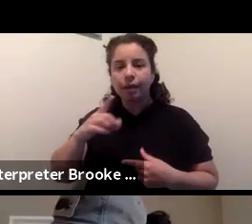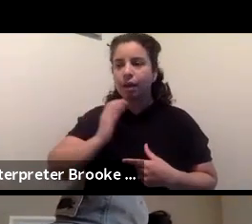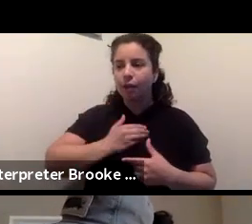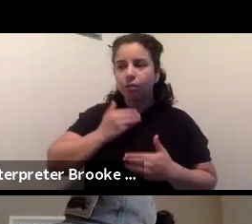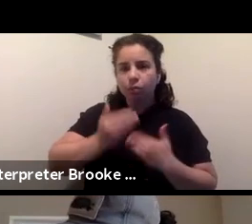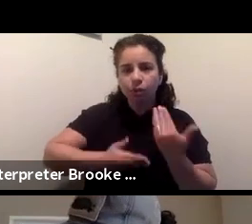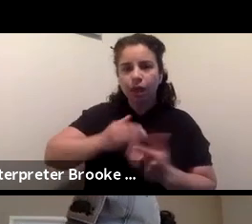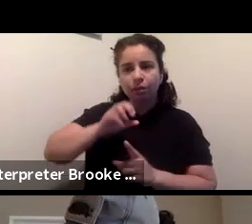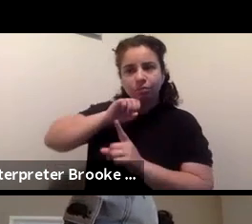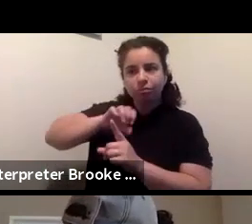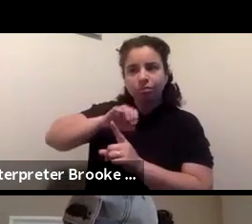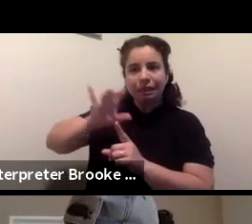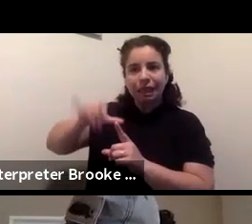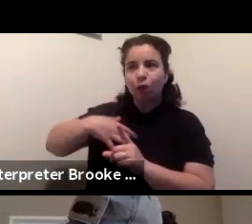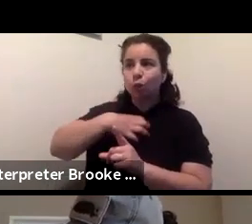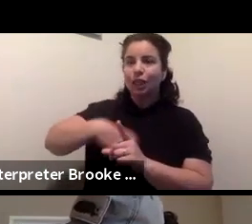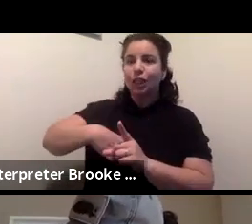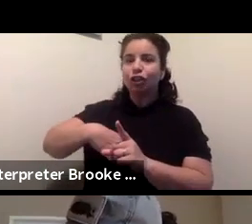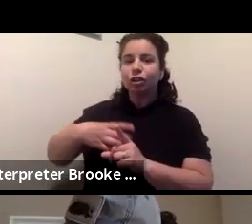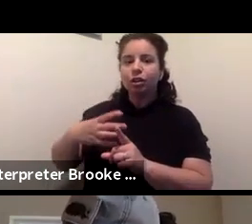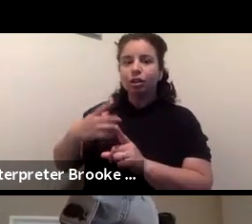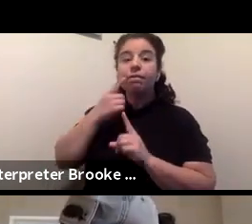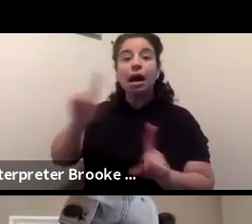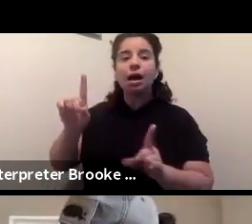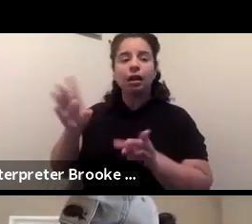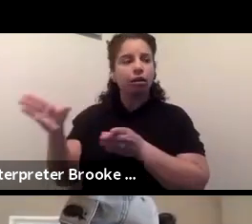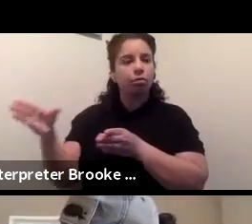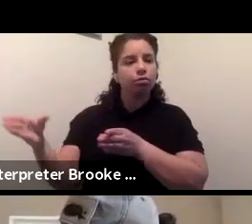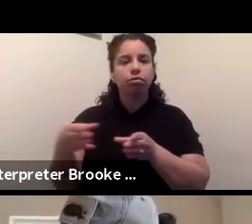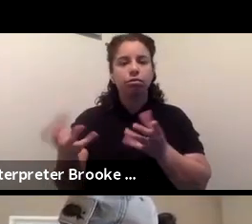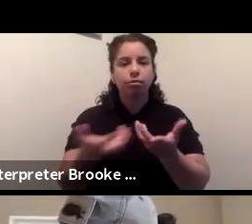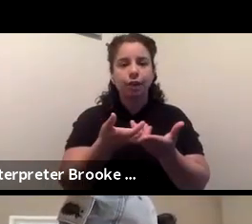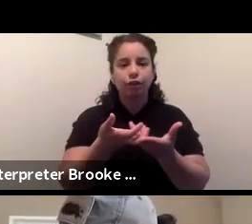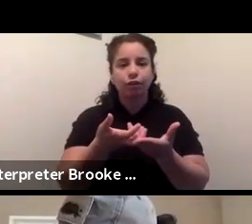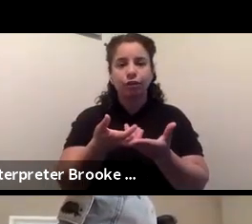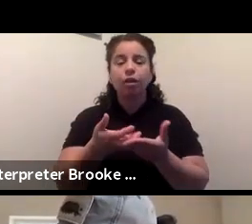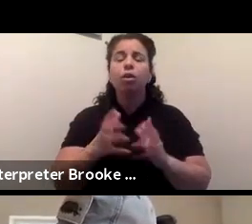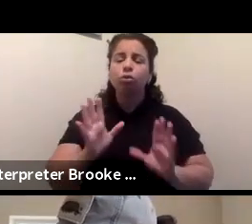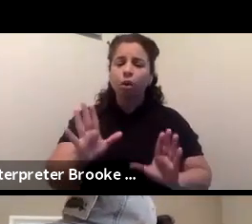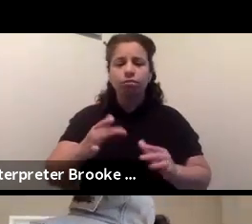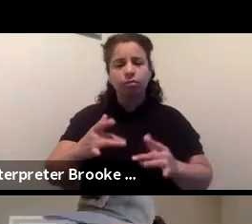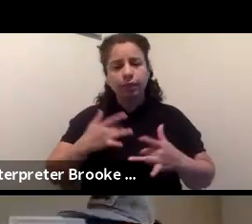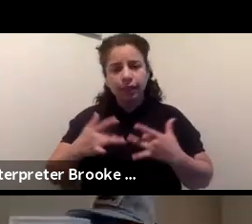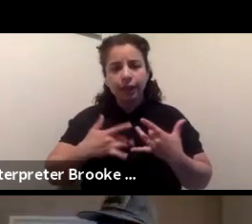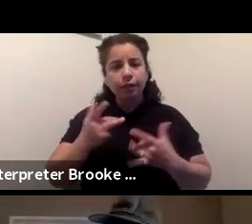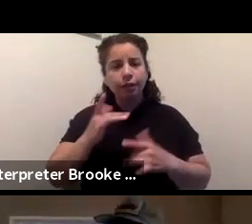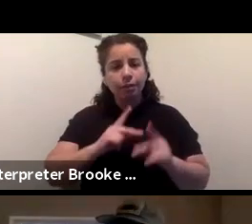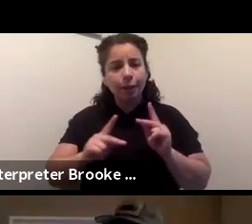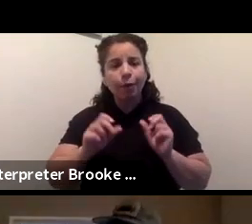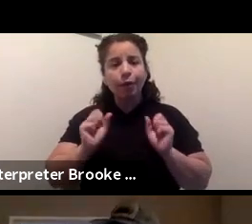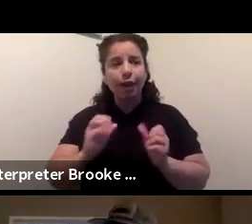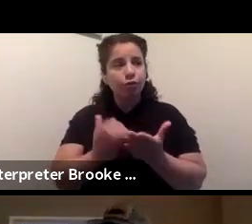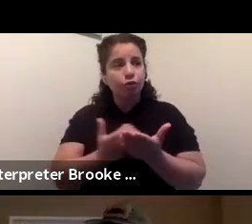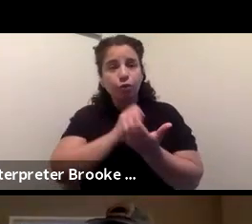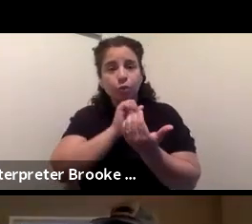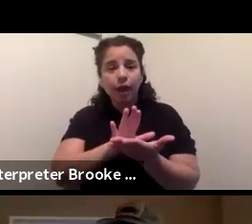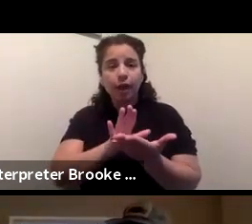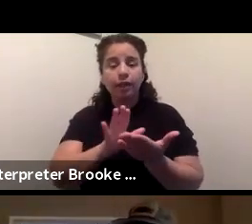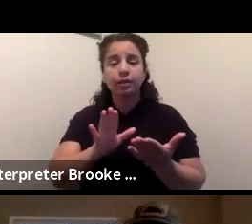And I'm excited for people to have new ways of working and new ways of feeling and sensing and iterating